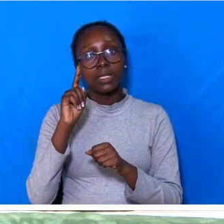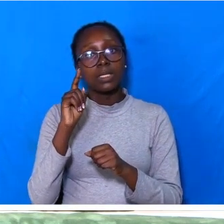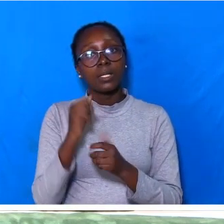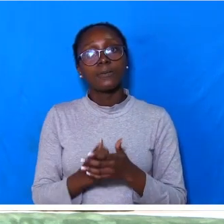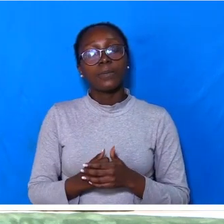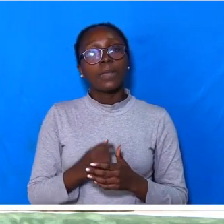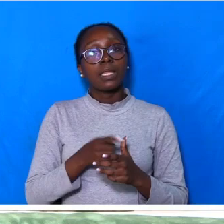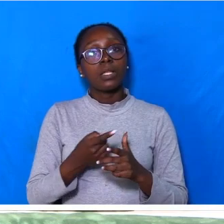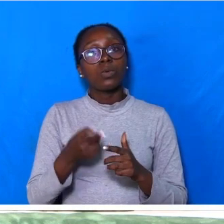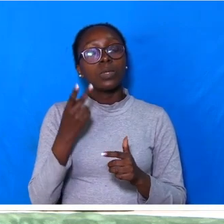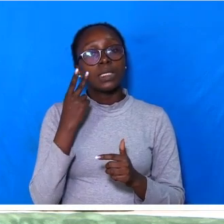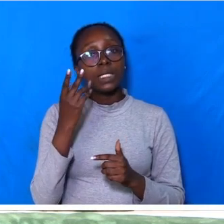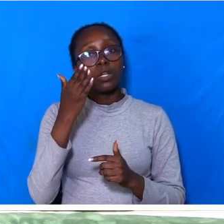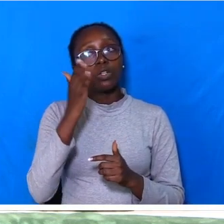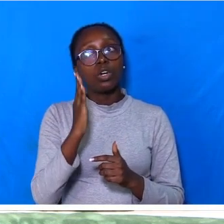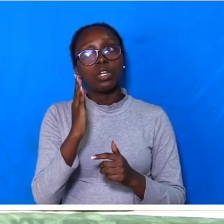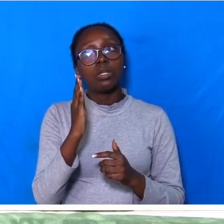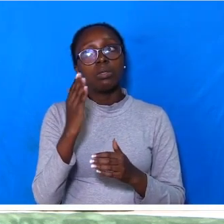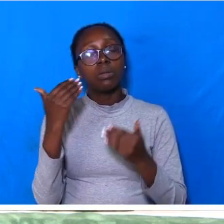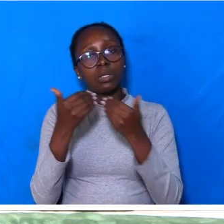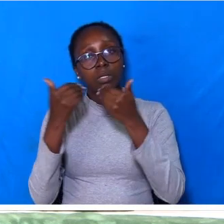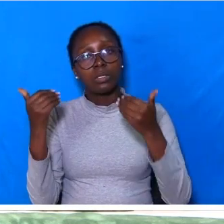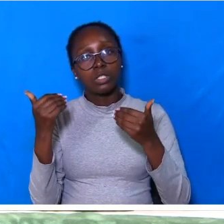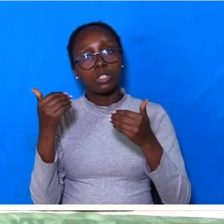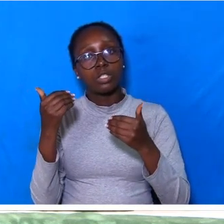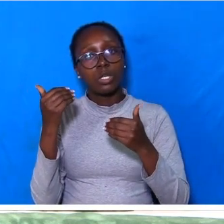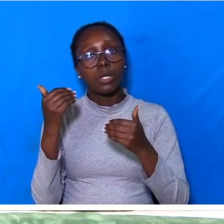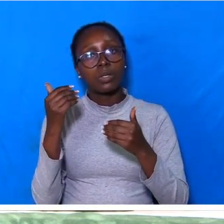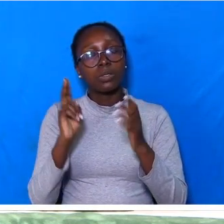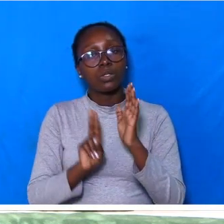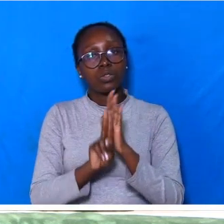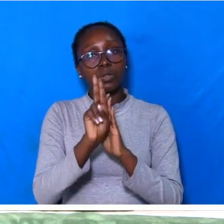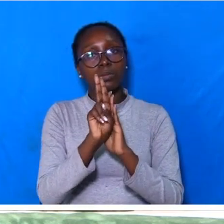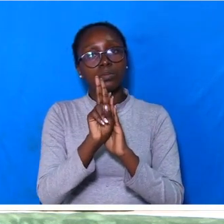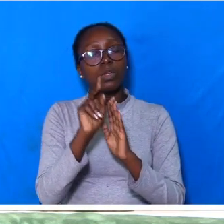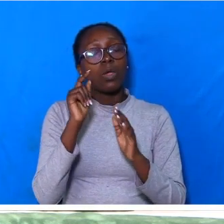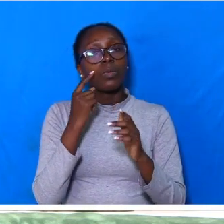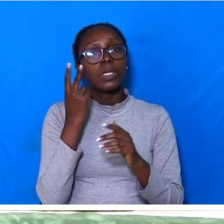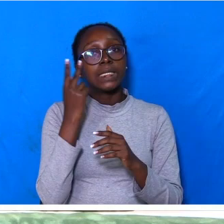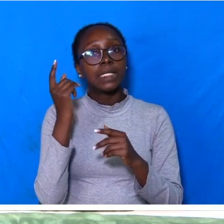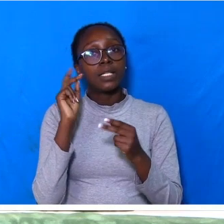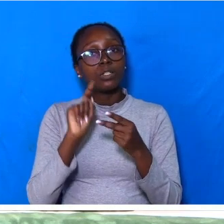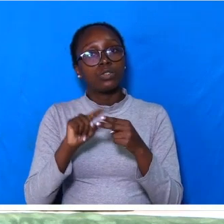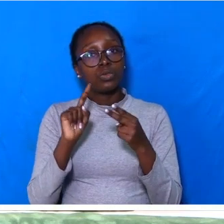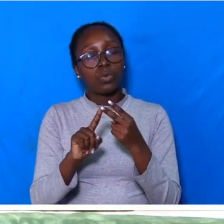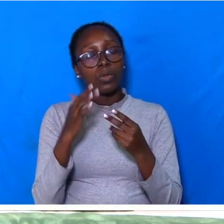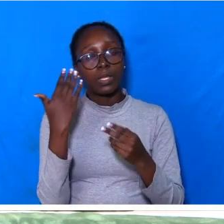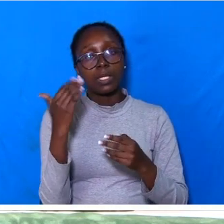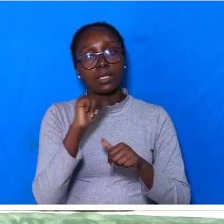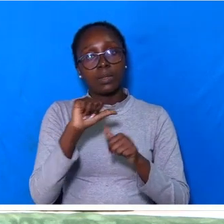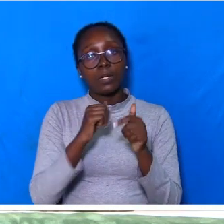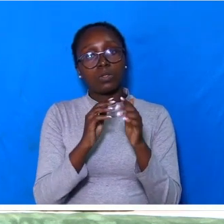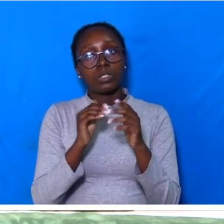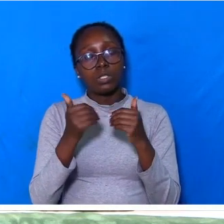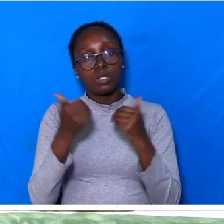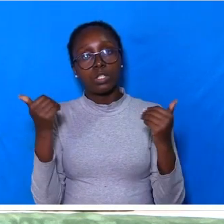we saw two things about rejection. Number one, that when we